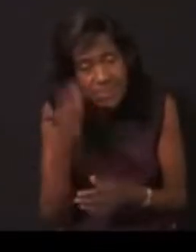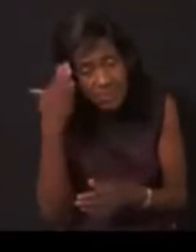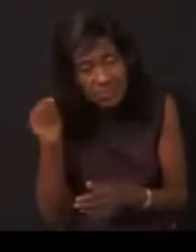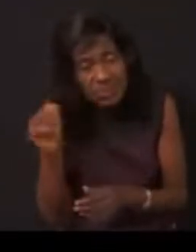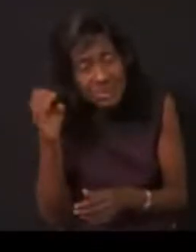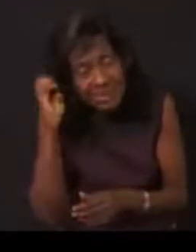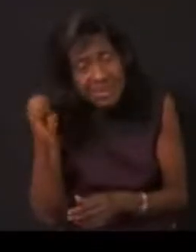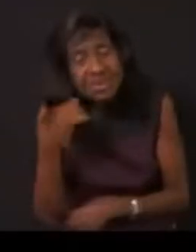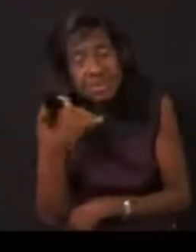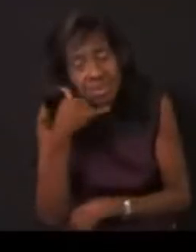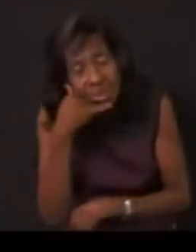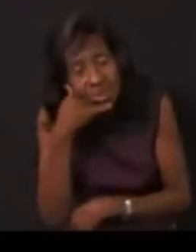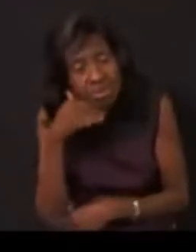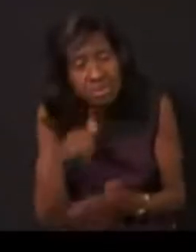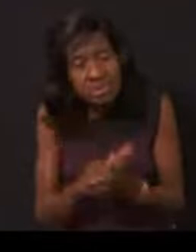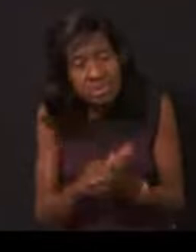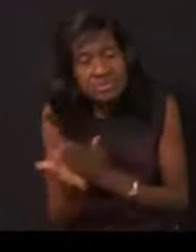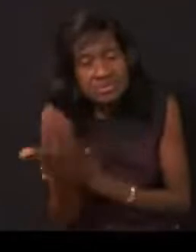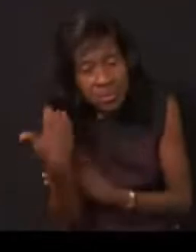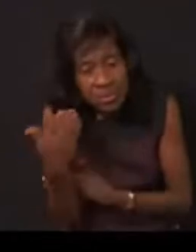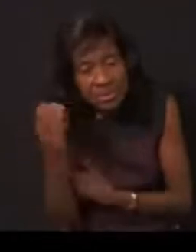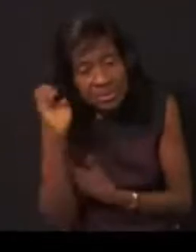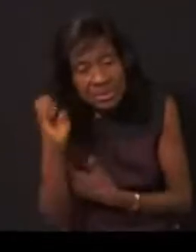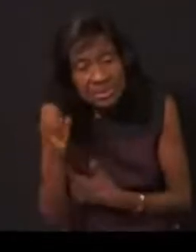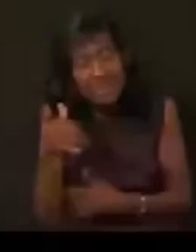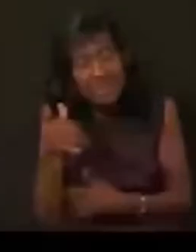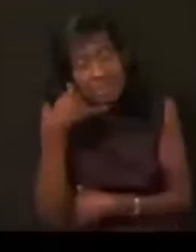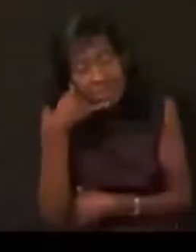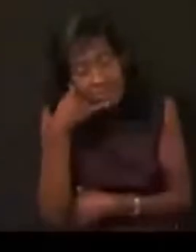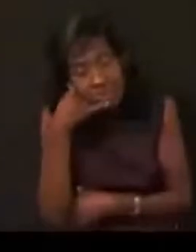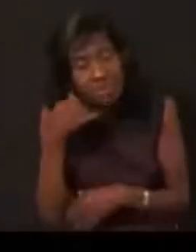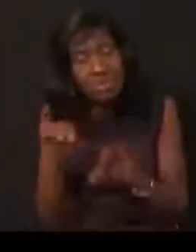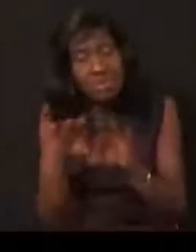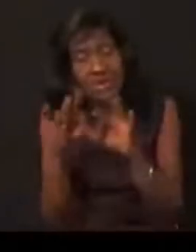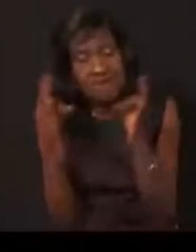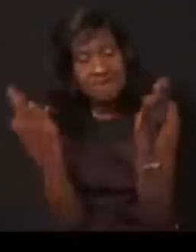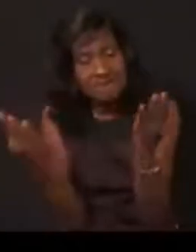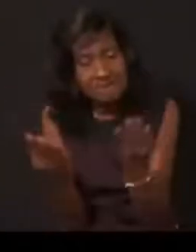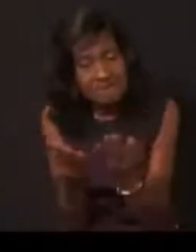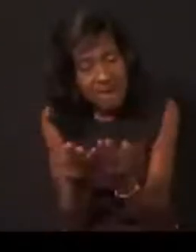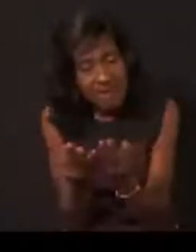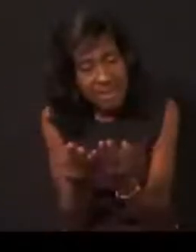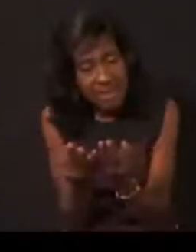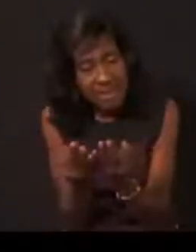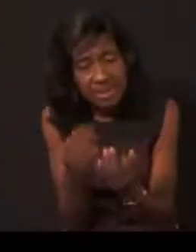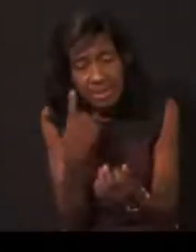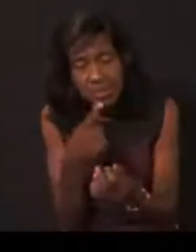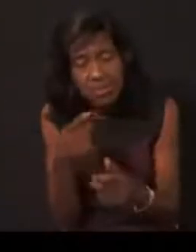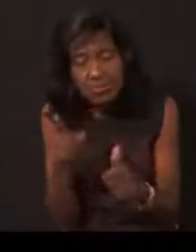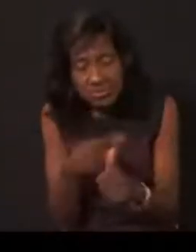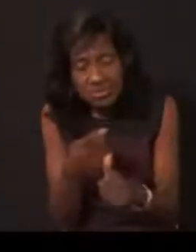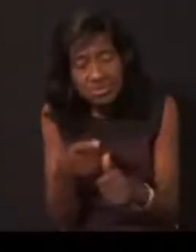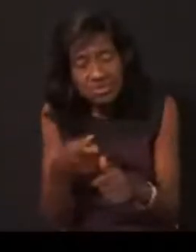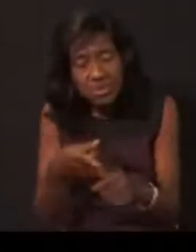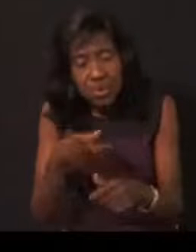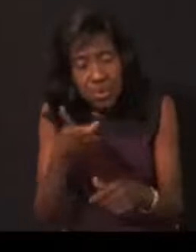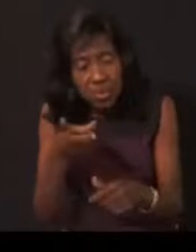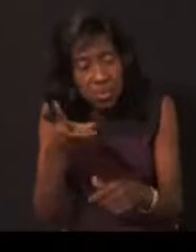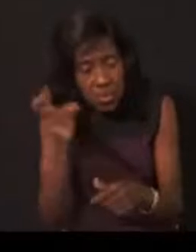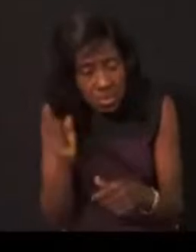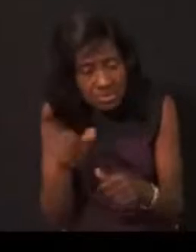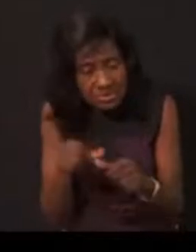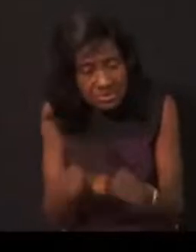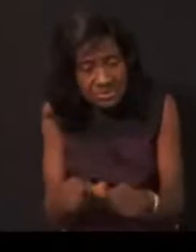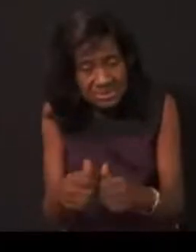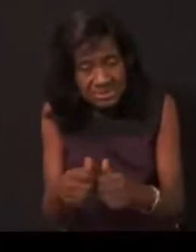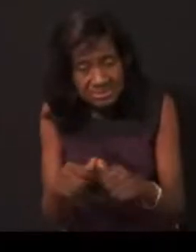on the phone with a family who were initially in isolation because